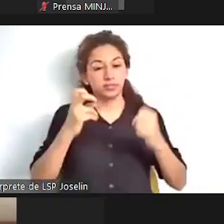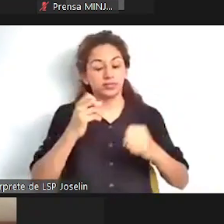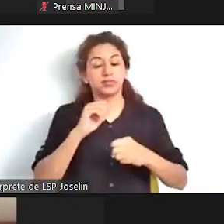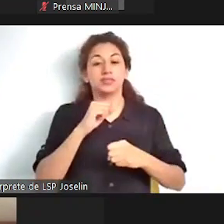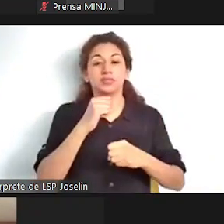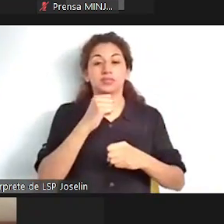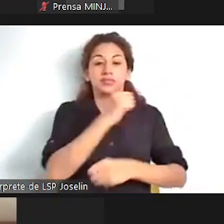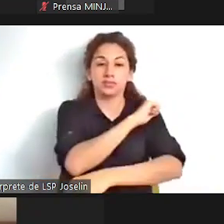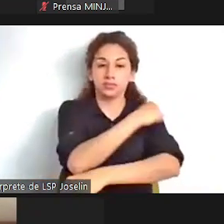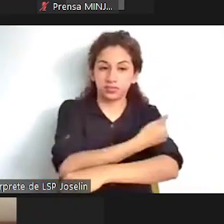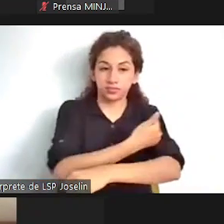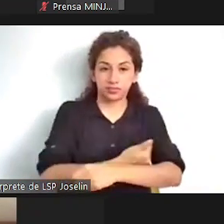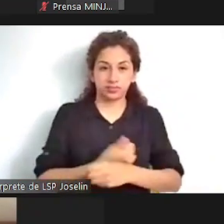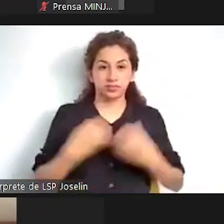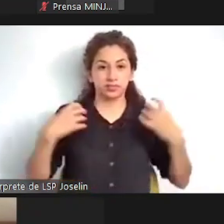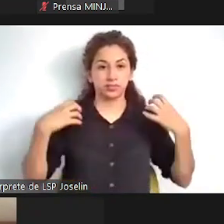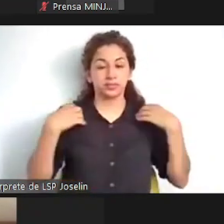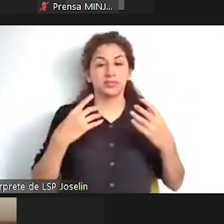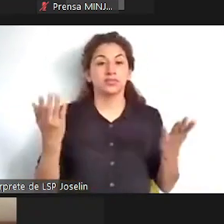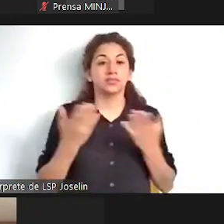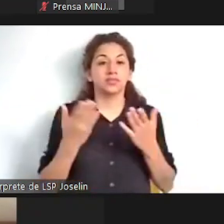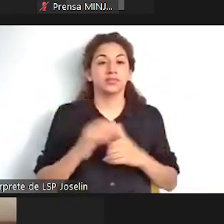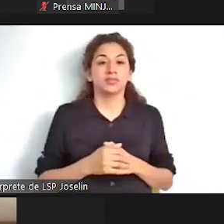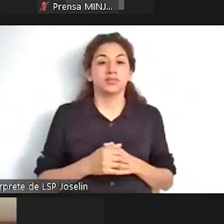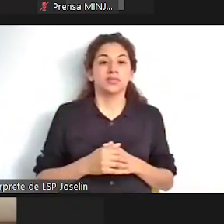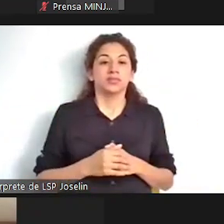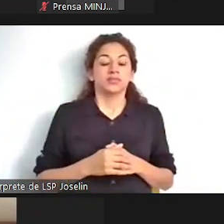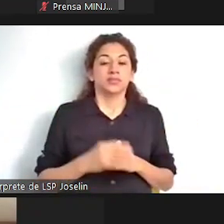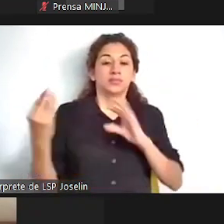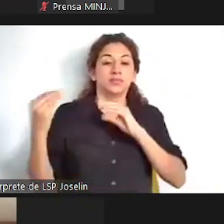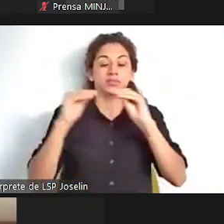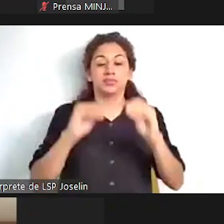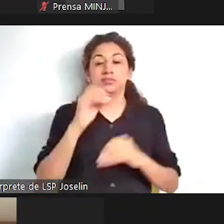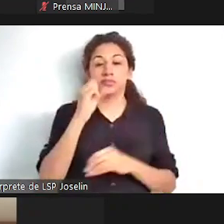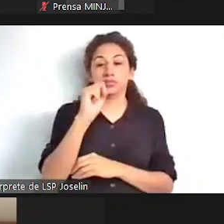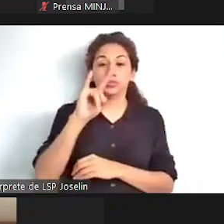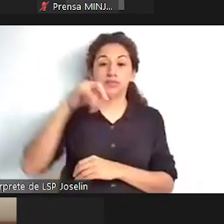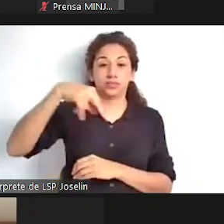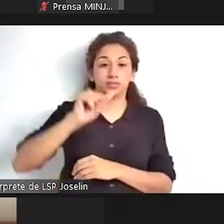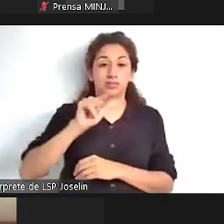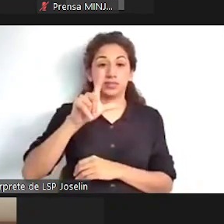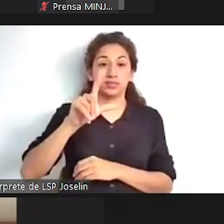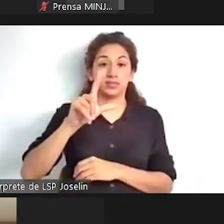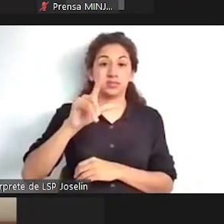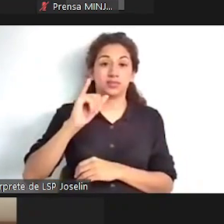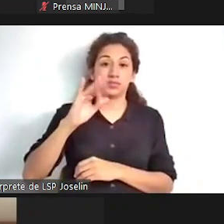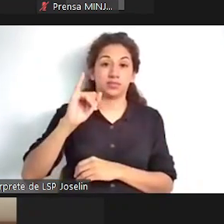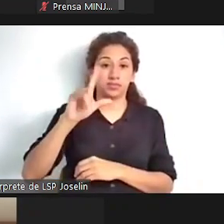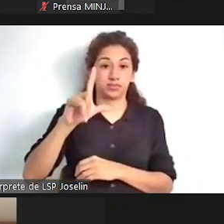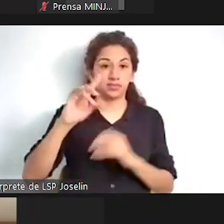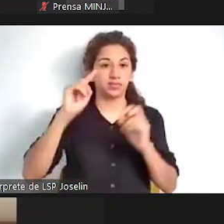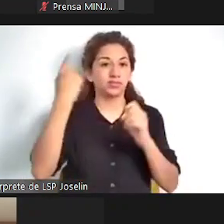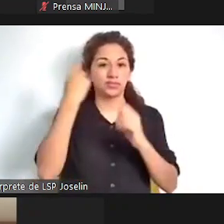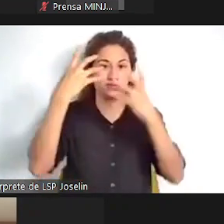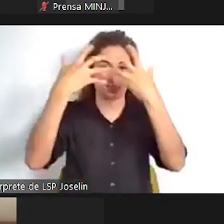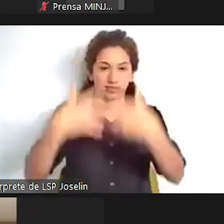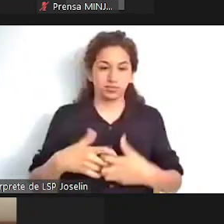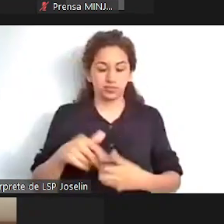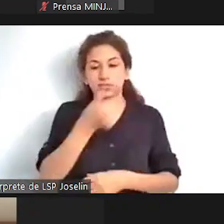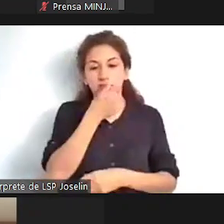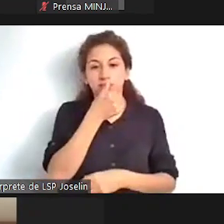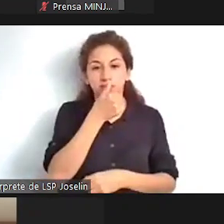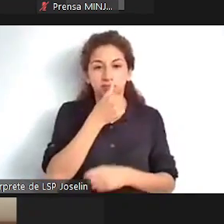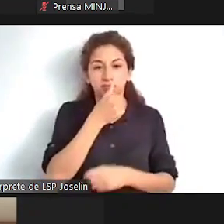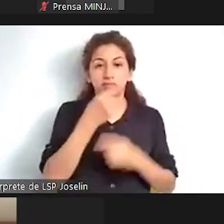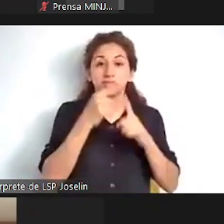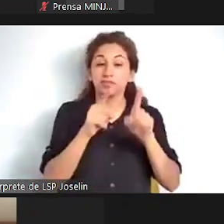way and before the judiciary for example the sunnah feel is only for the private sector and let's